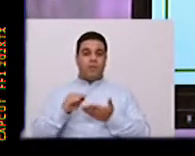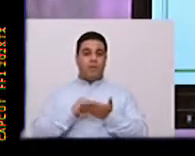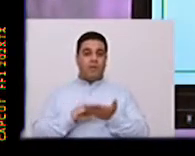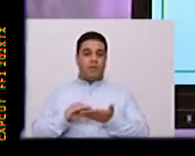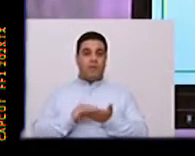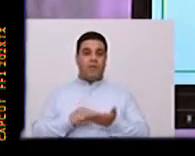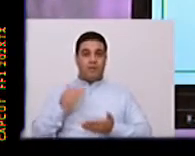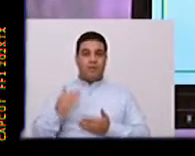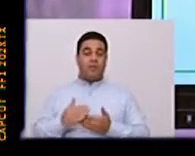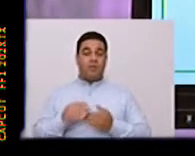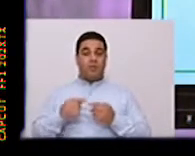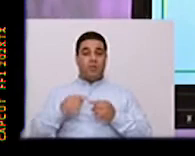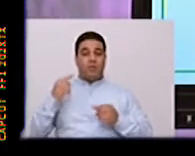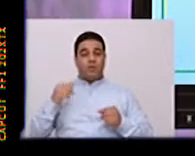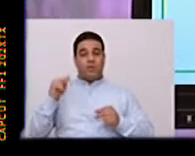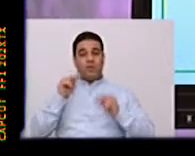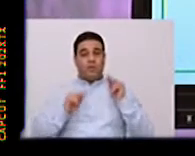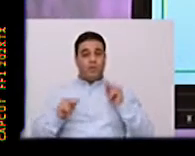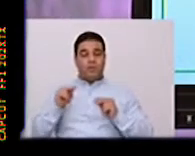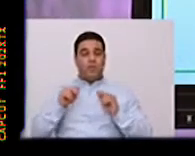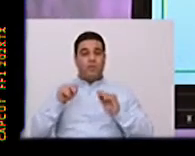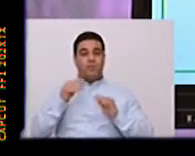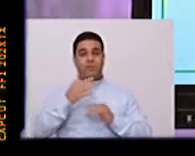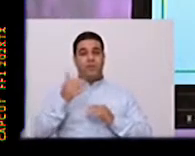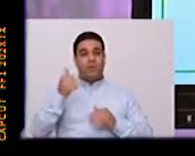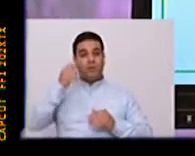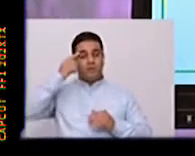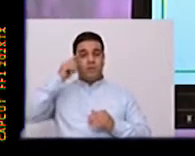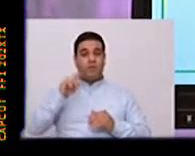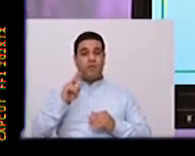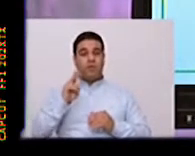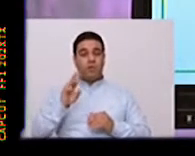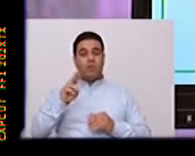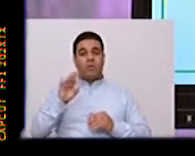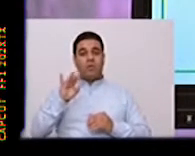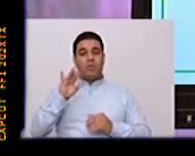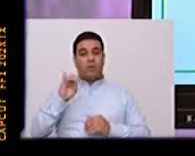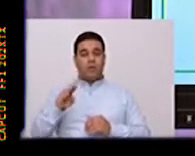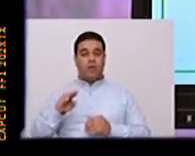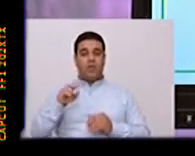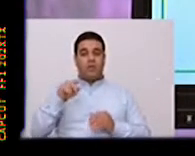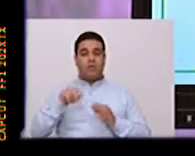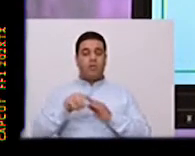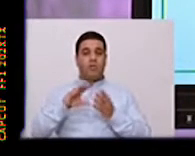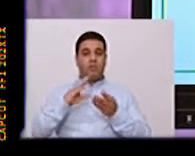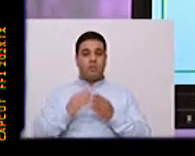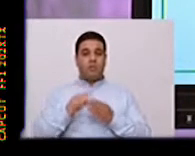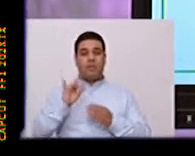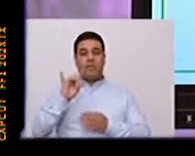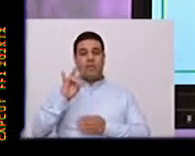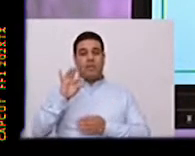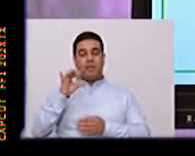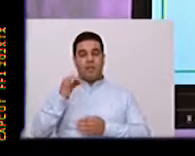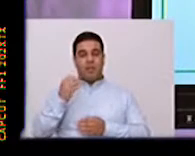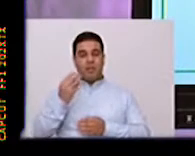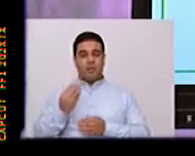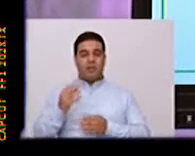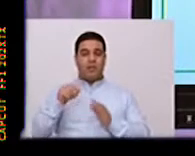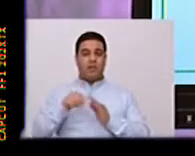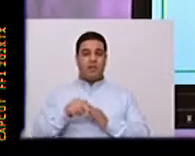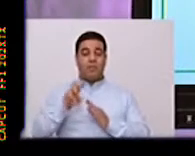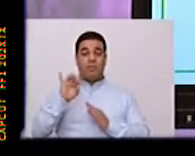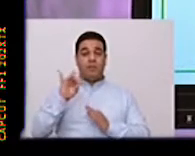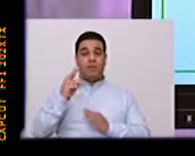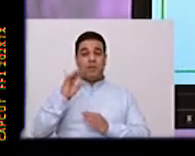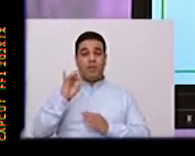takrorlash. O'tgan mavzularda ma'lumki, kodominantlikni, jinsga birikkan holda irsiylanishni, birikkan